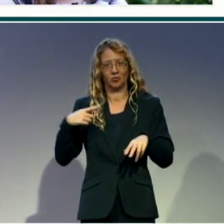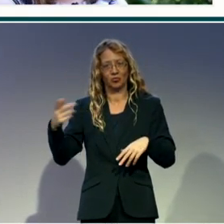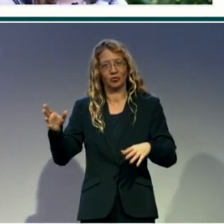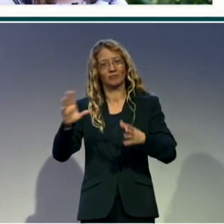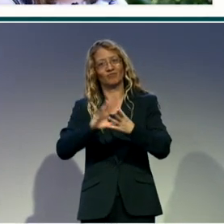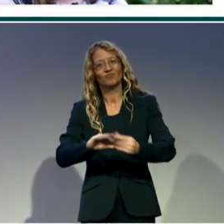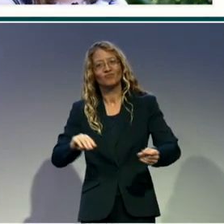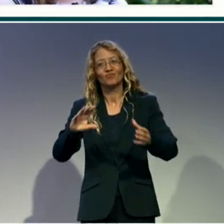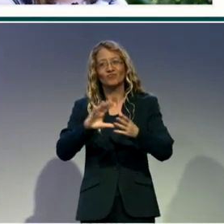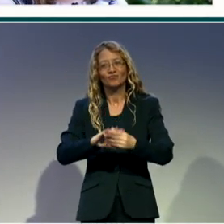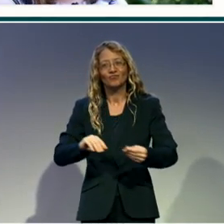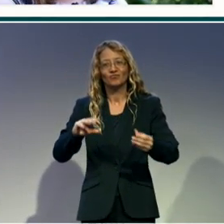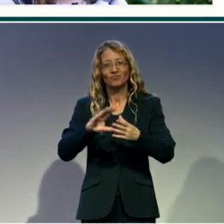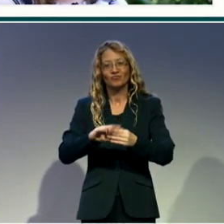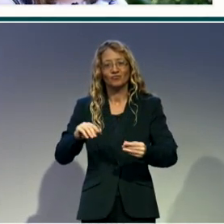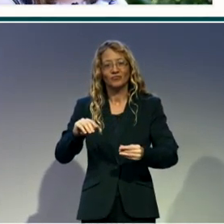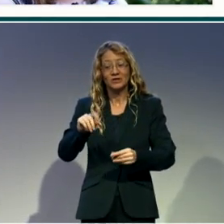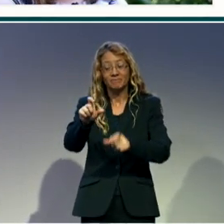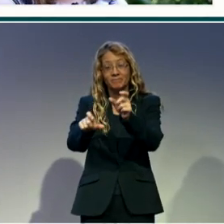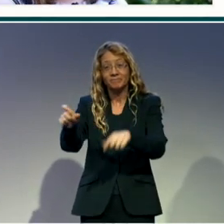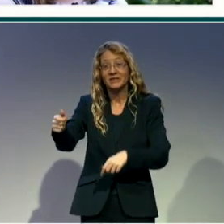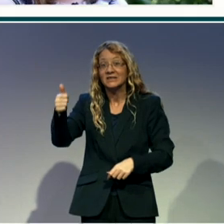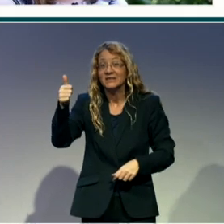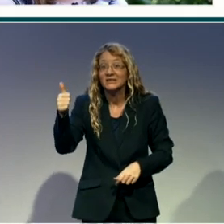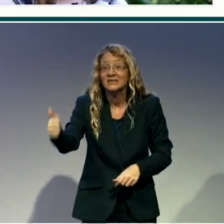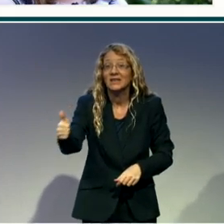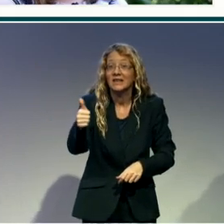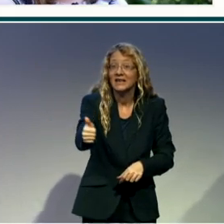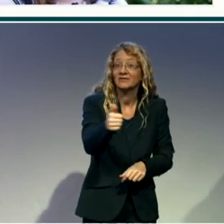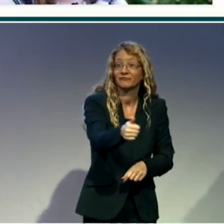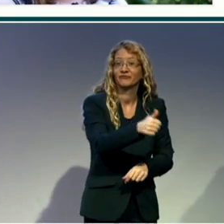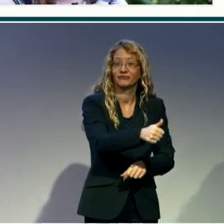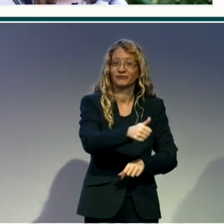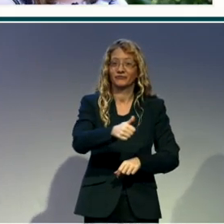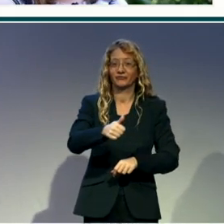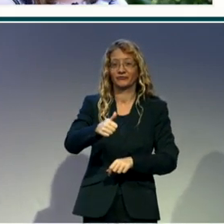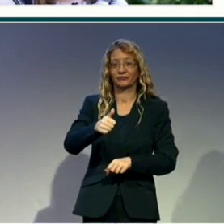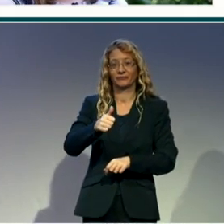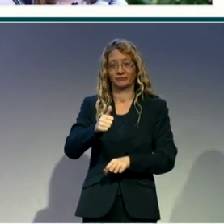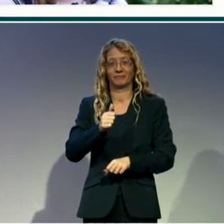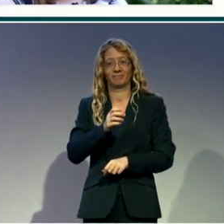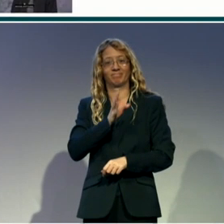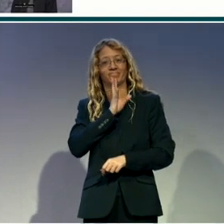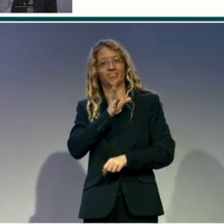an online easy language guide to politics and enrolment called I Can Vote.